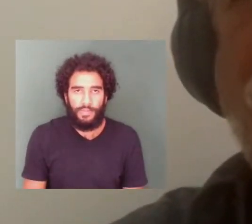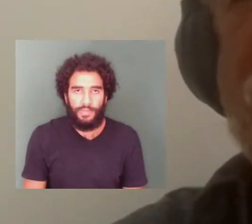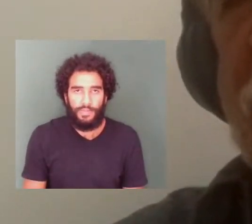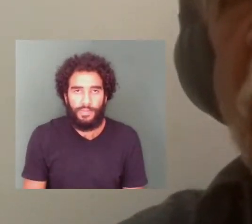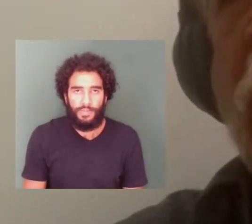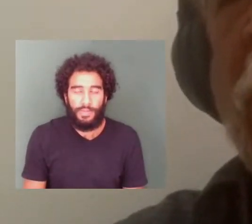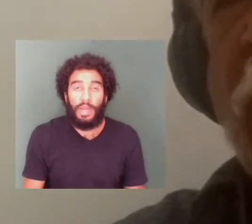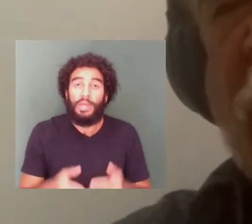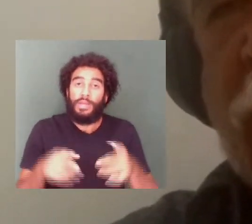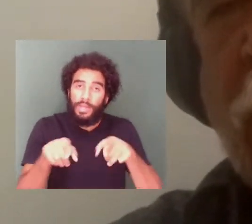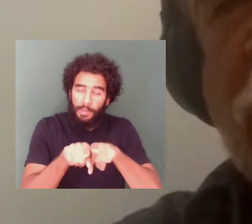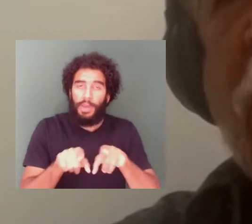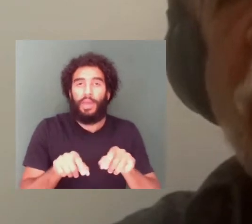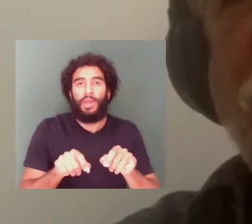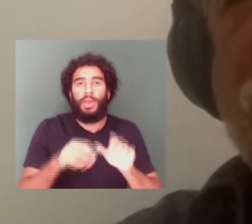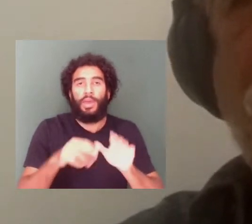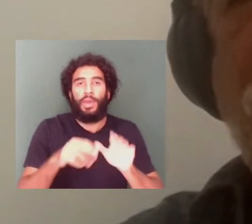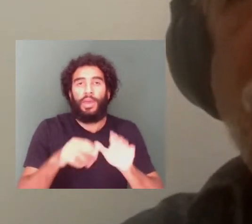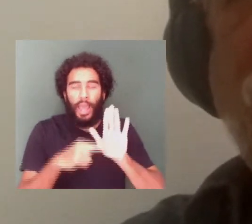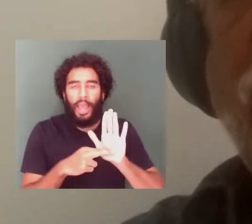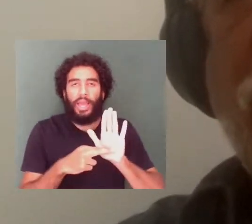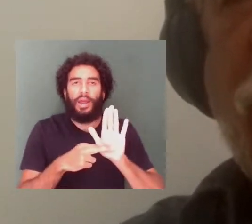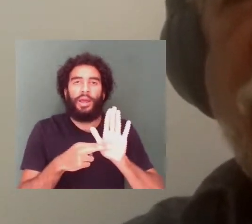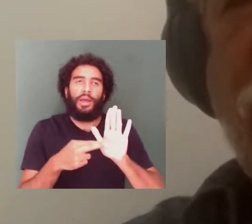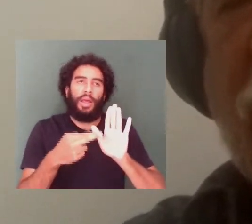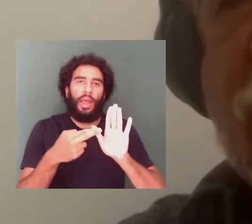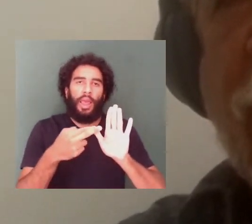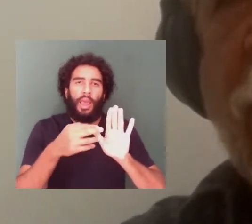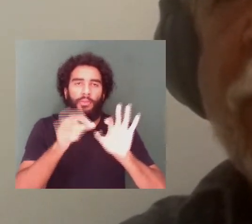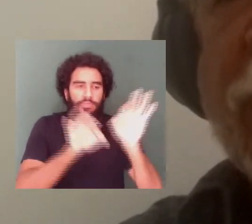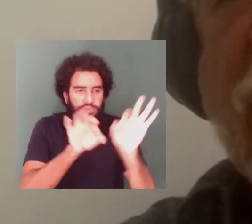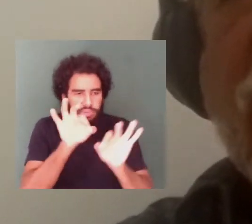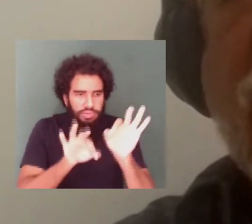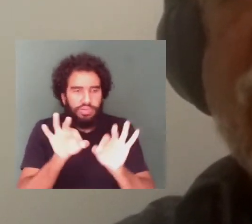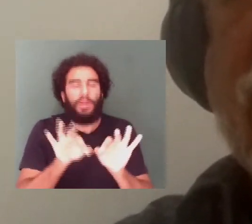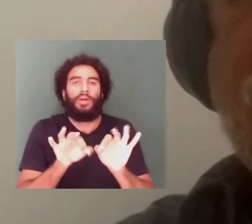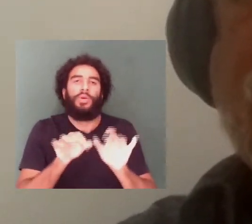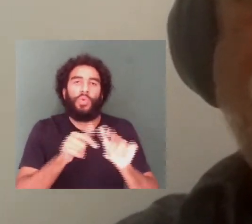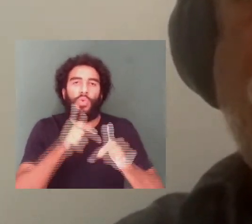we wanted this to be a code that